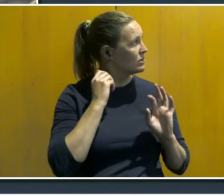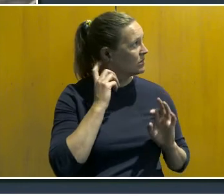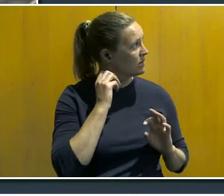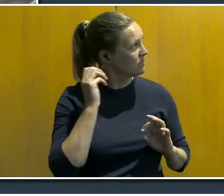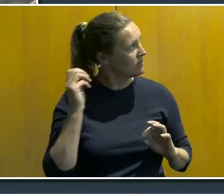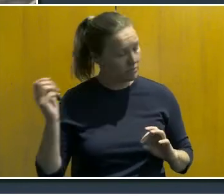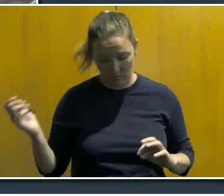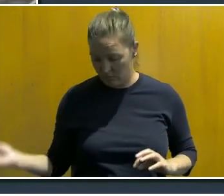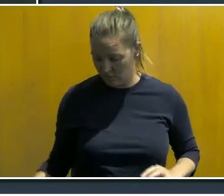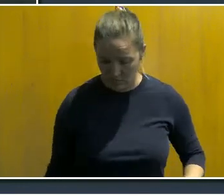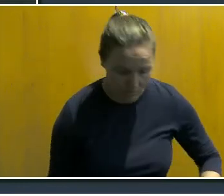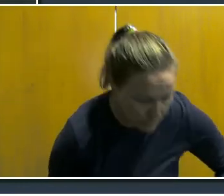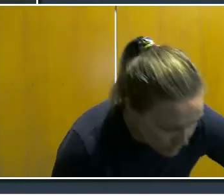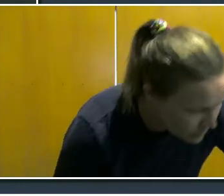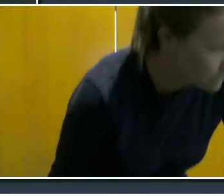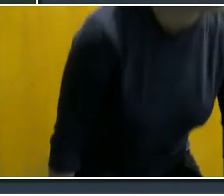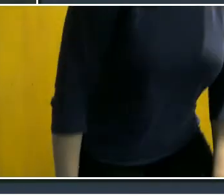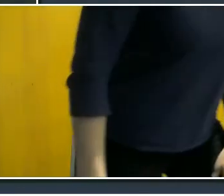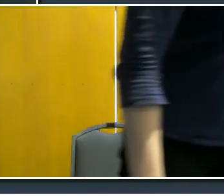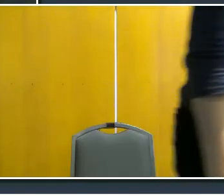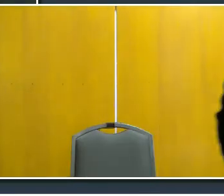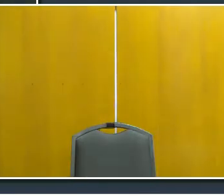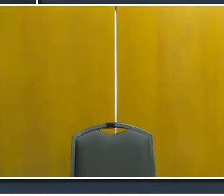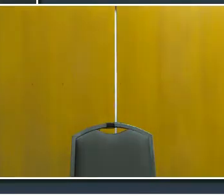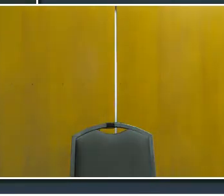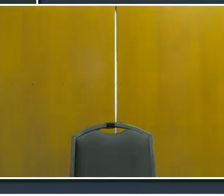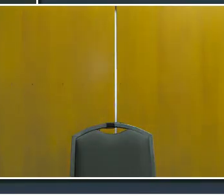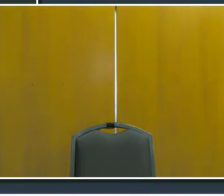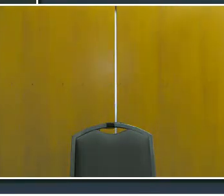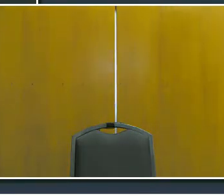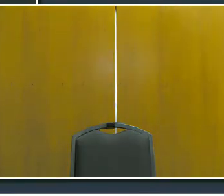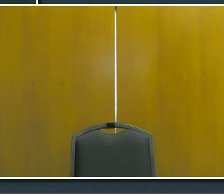And next I'd like to invite Peter Holly, please.